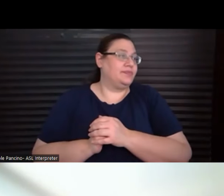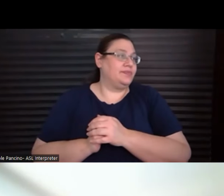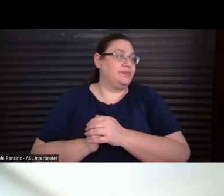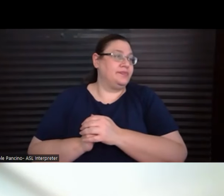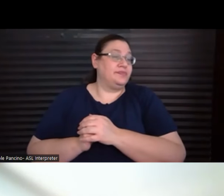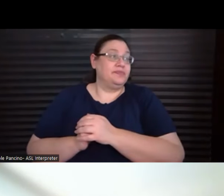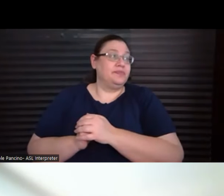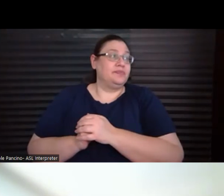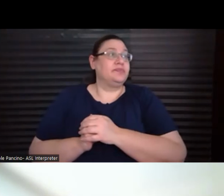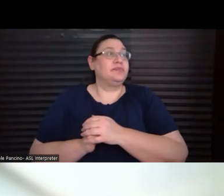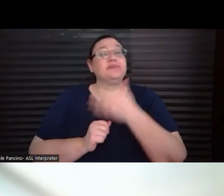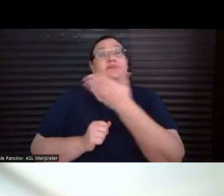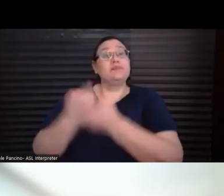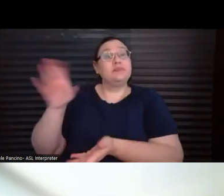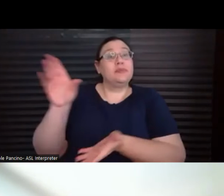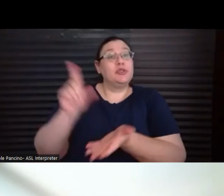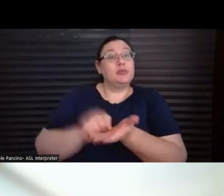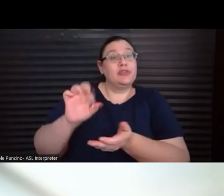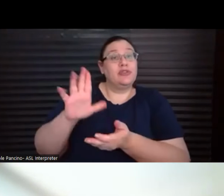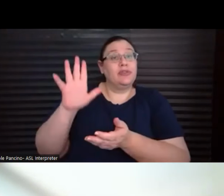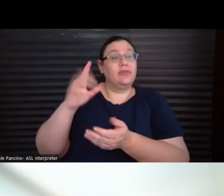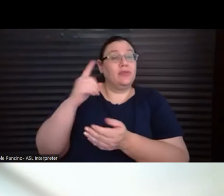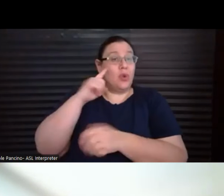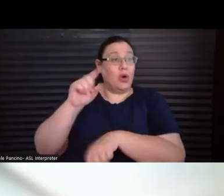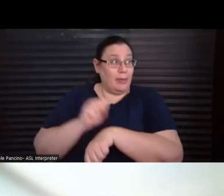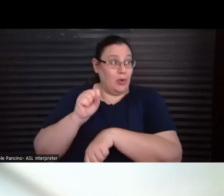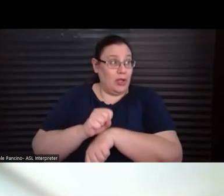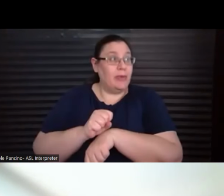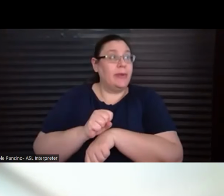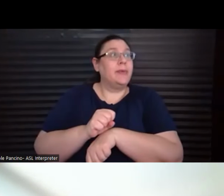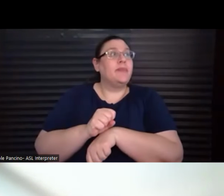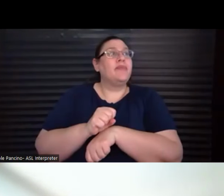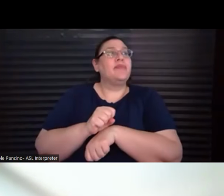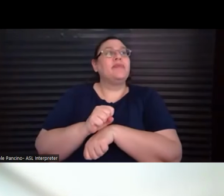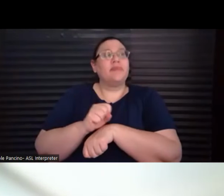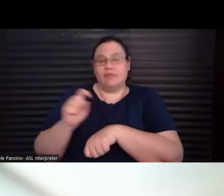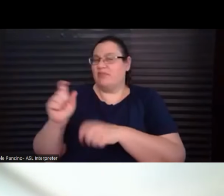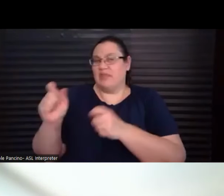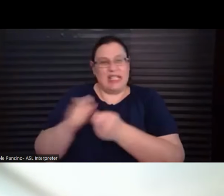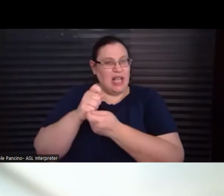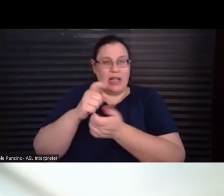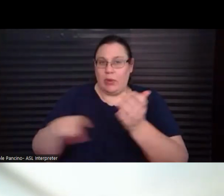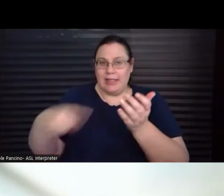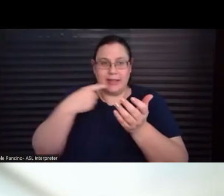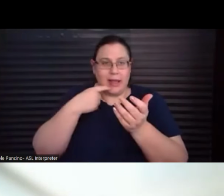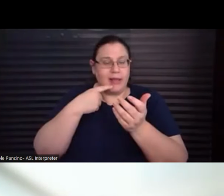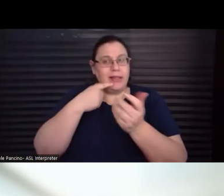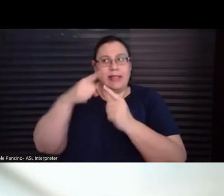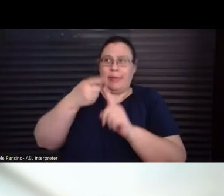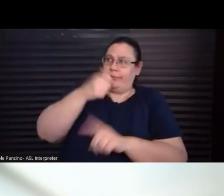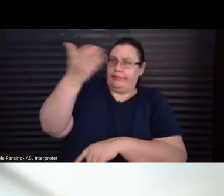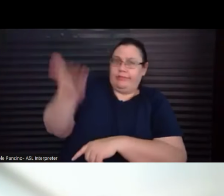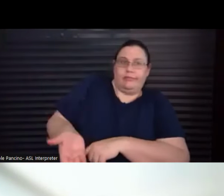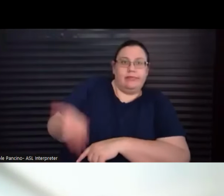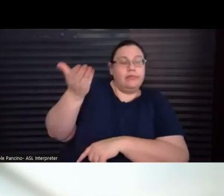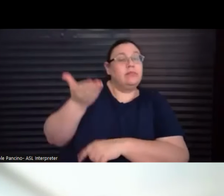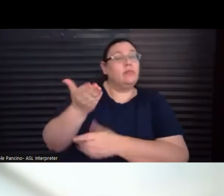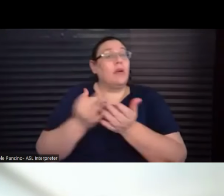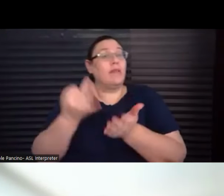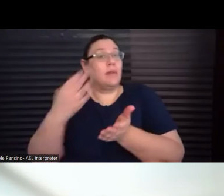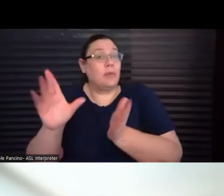So here's the blueprint for employment, and it says, it is exactly what it says, it's all about you. So part of the blueprint consisted